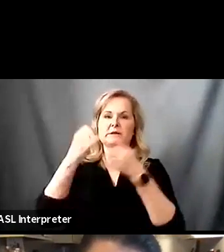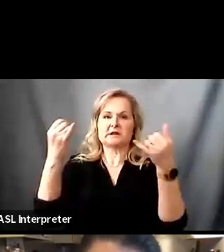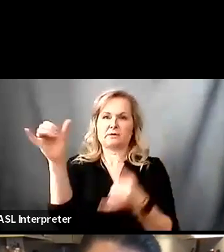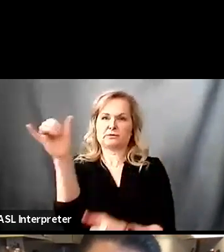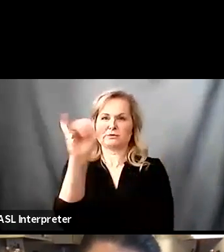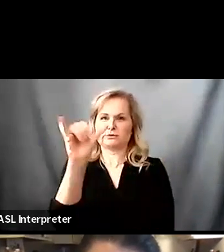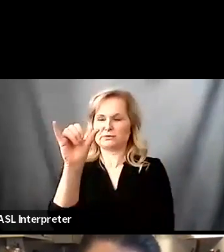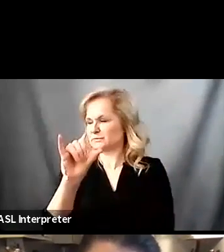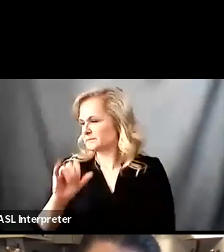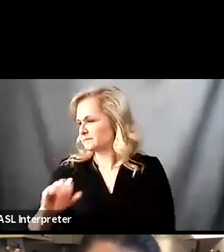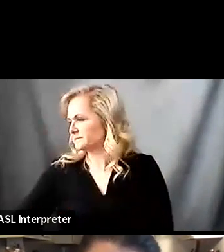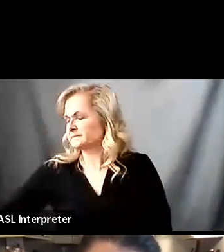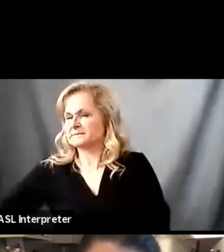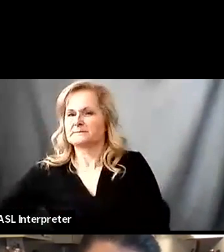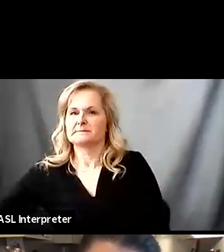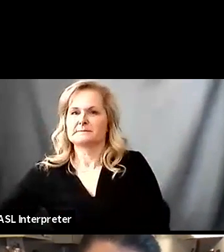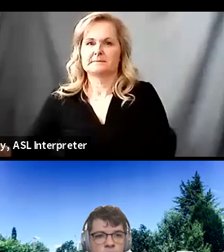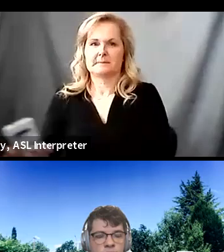Anybody?